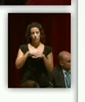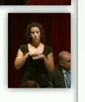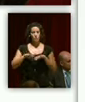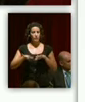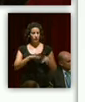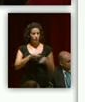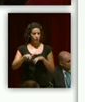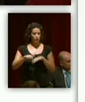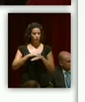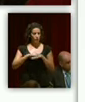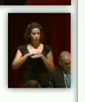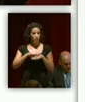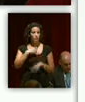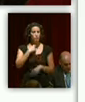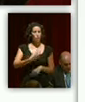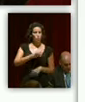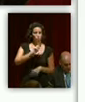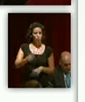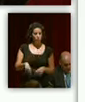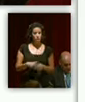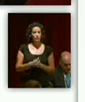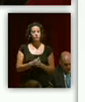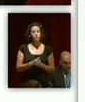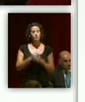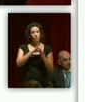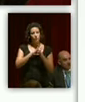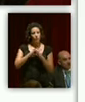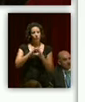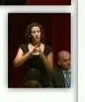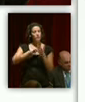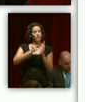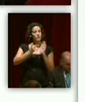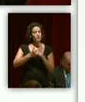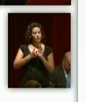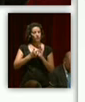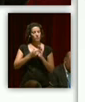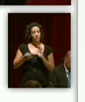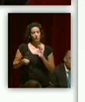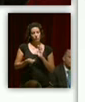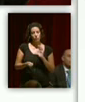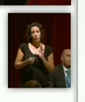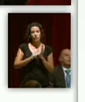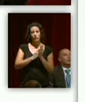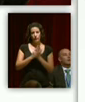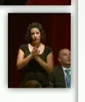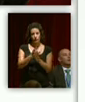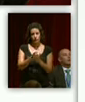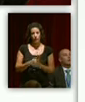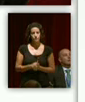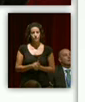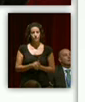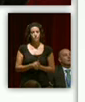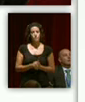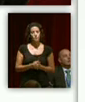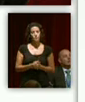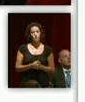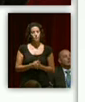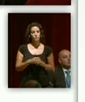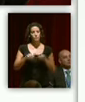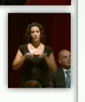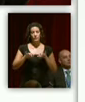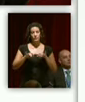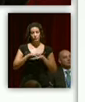a noter with voice synthesis facilities and Braille. Also, he's worked on projects that